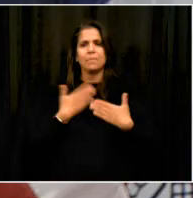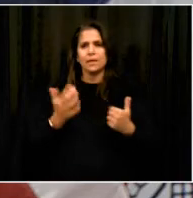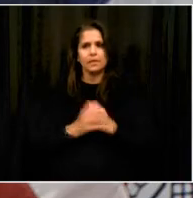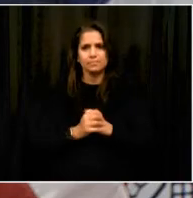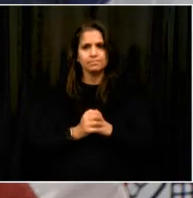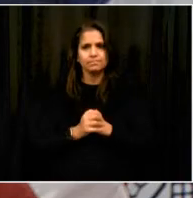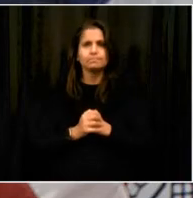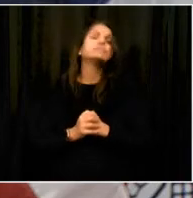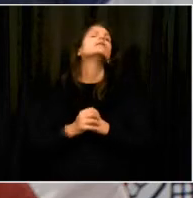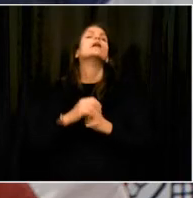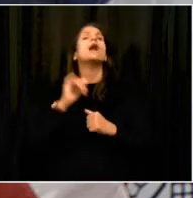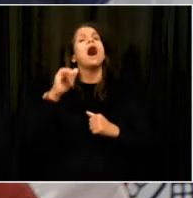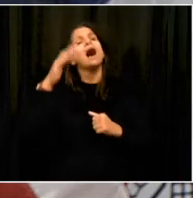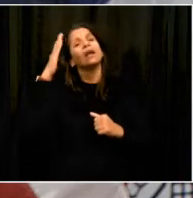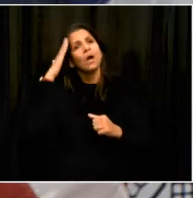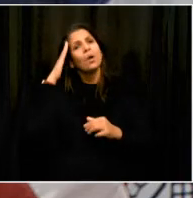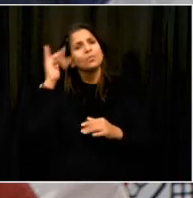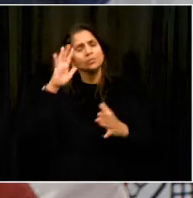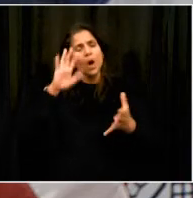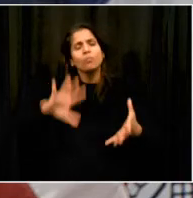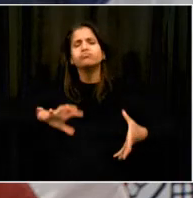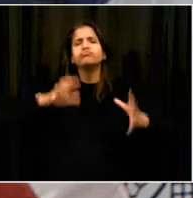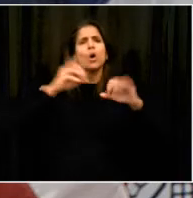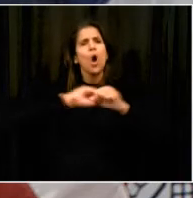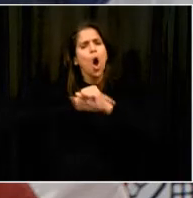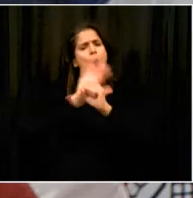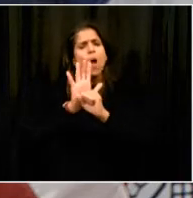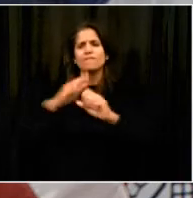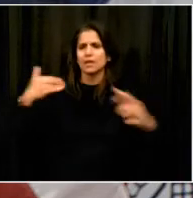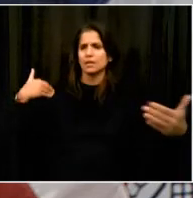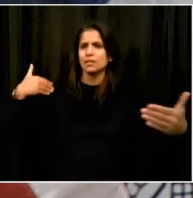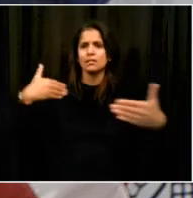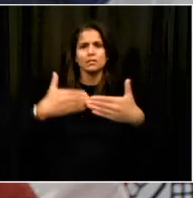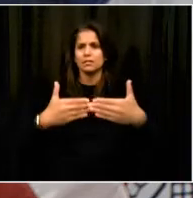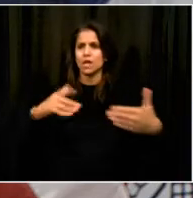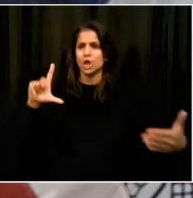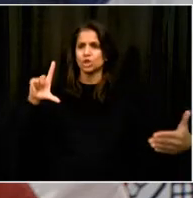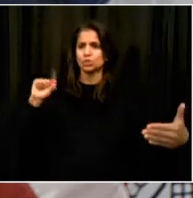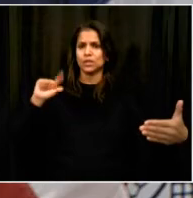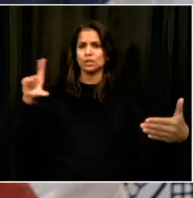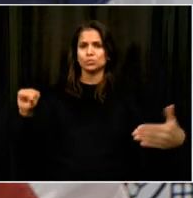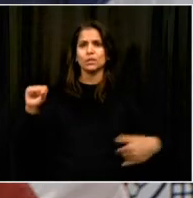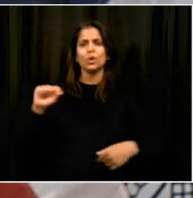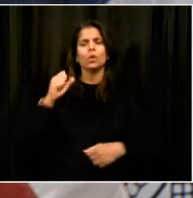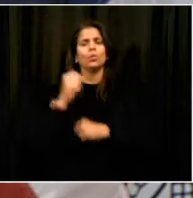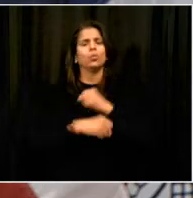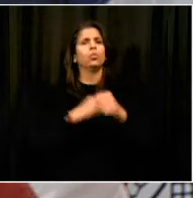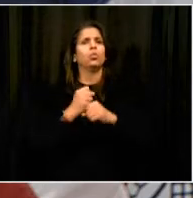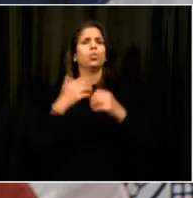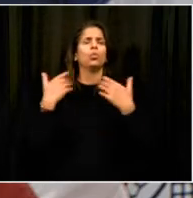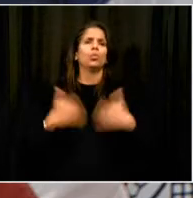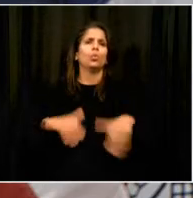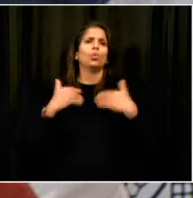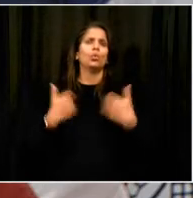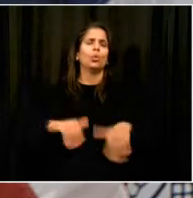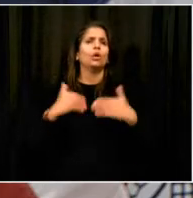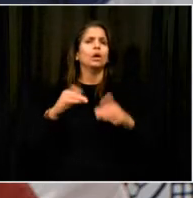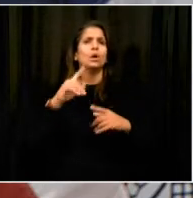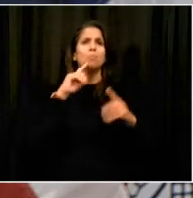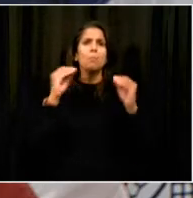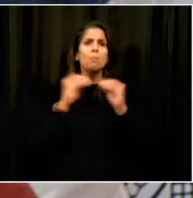been a lot more people traveling by car this year, proportionate to mass transit. There's been a lot of things that have been unusual and